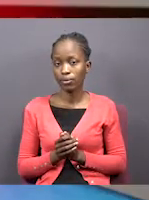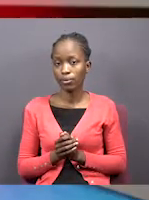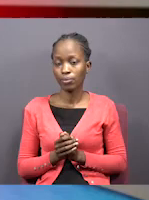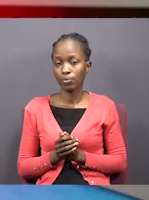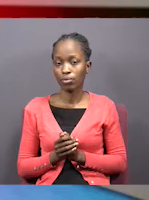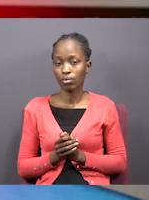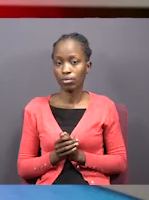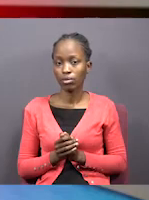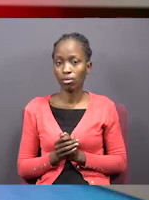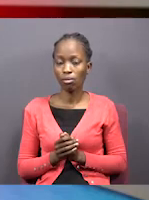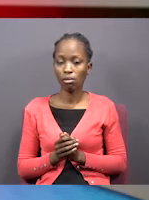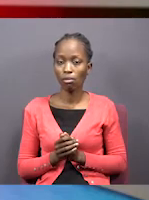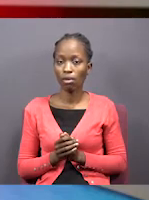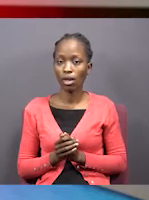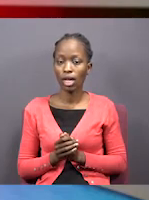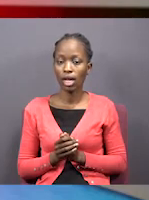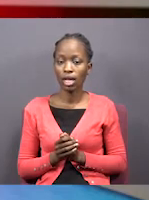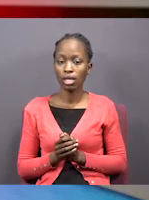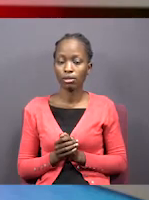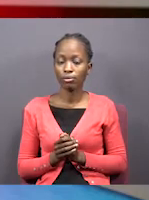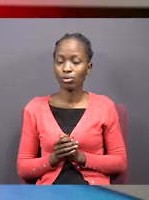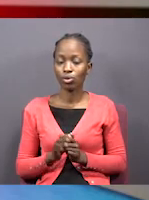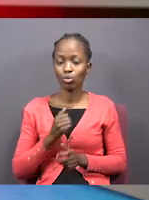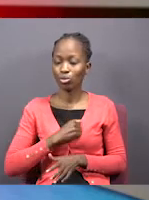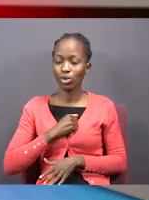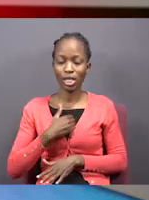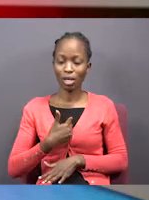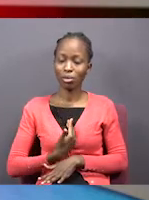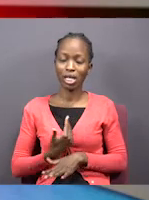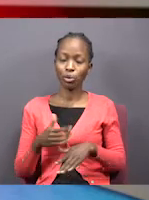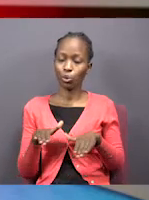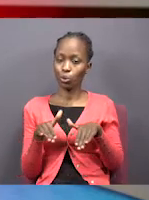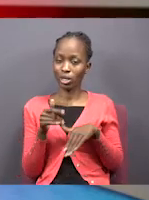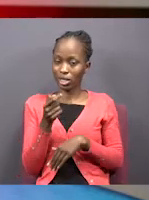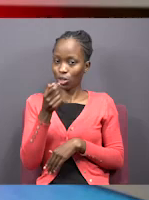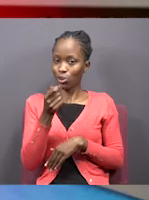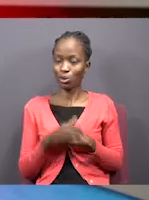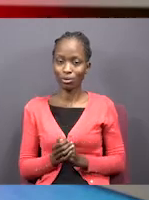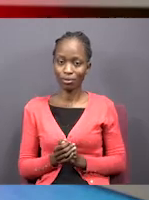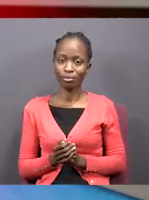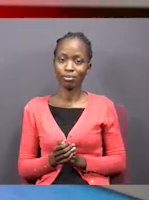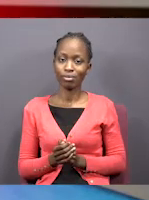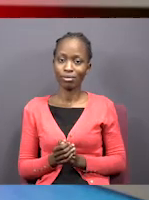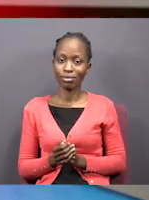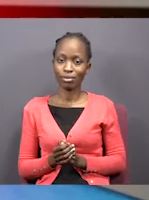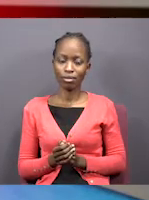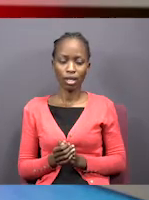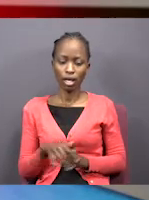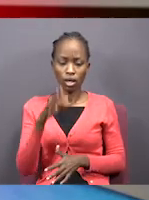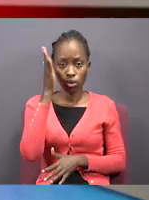Isn't it interesting how the Bible also calls the Holy Spirit the breath of God?